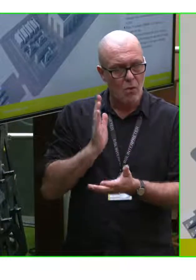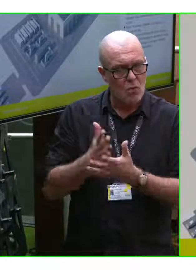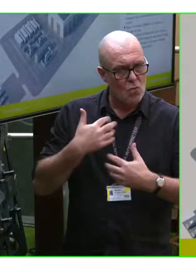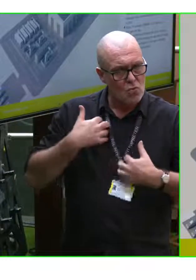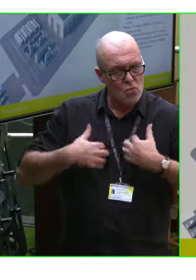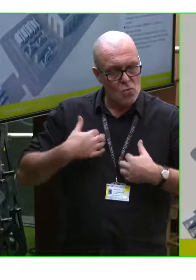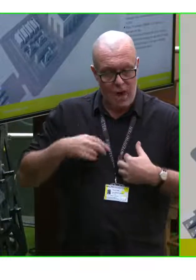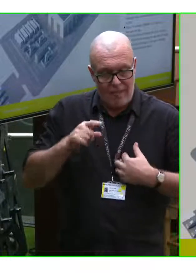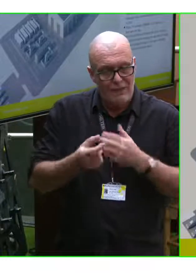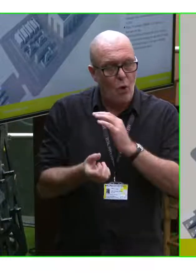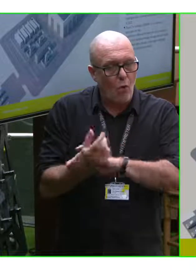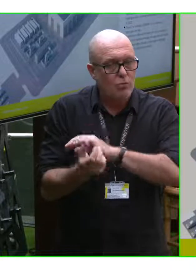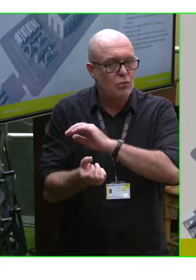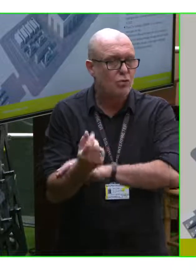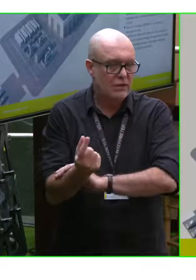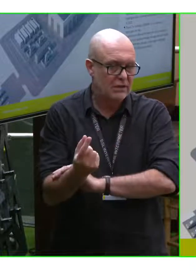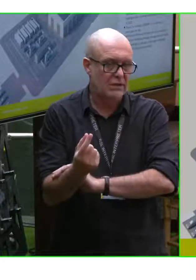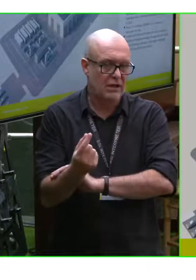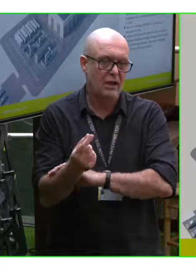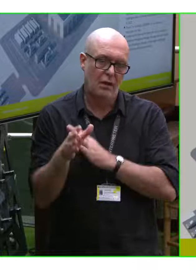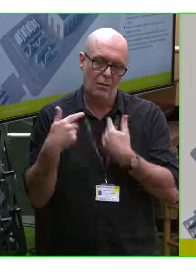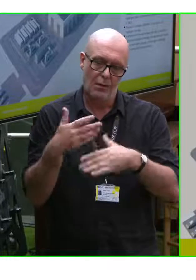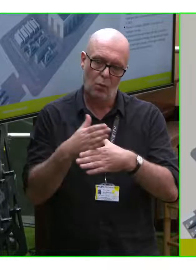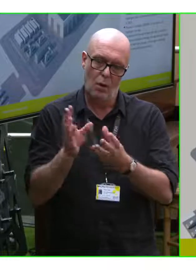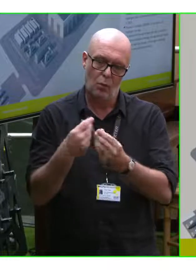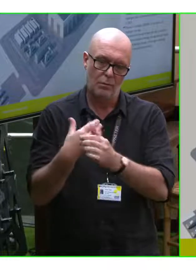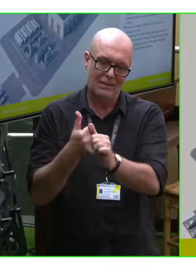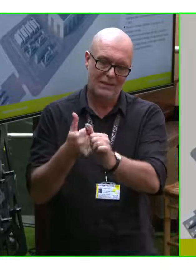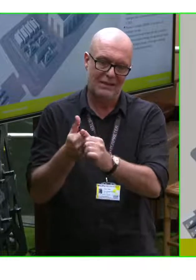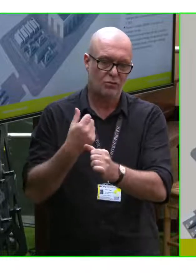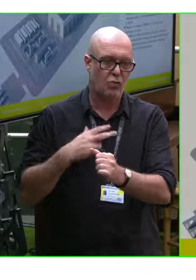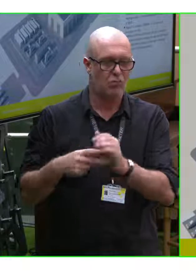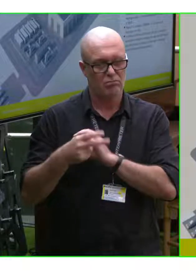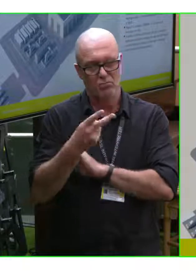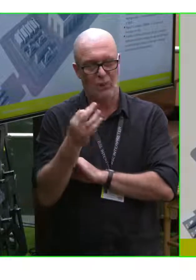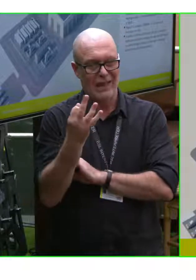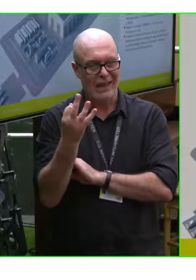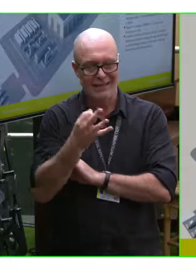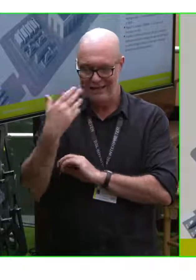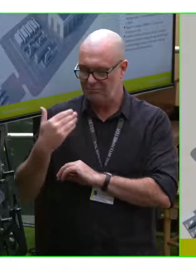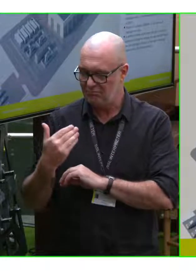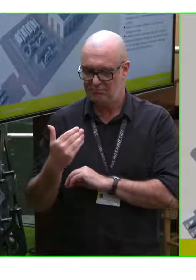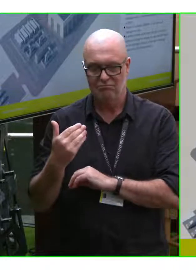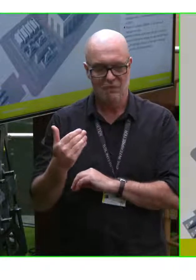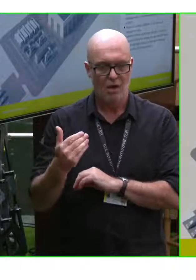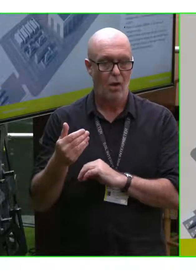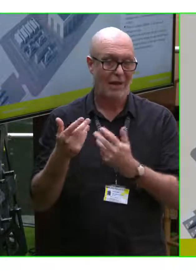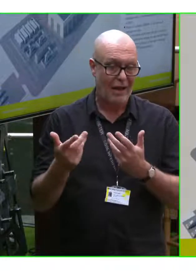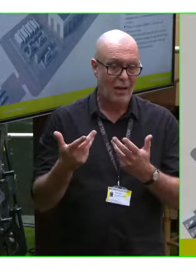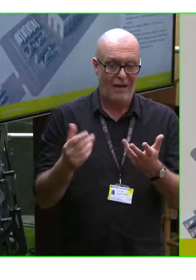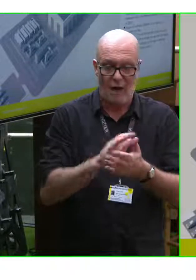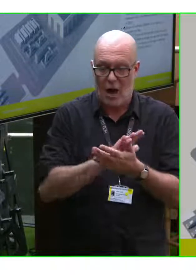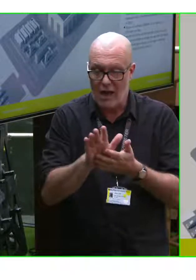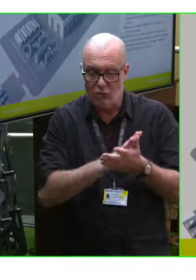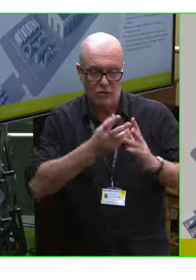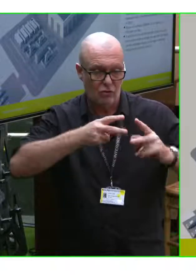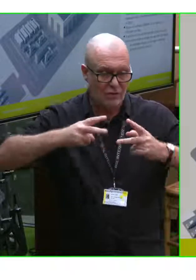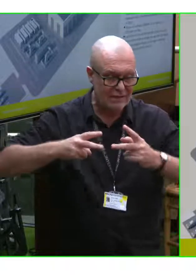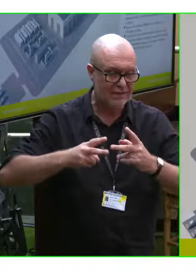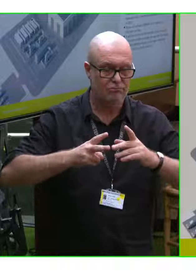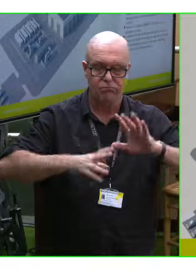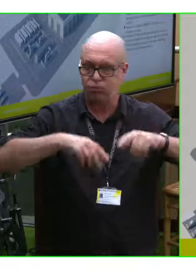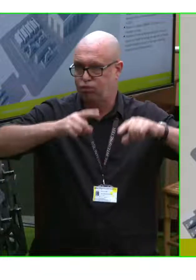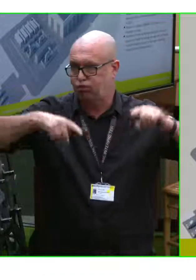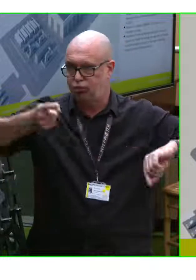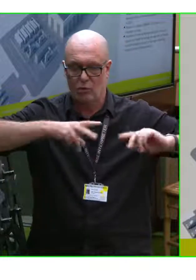over probably since 2018, since we opened, and it's only now, as a result of the hydrogen strategy and all these multiple strategies being